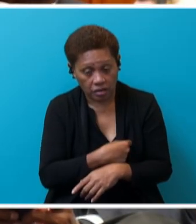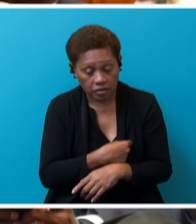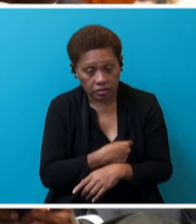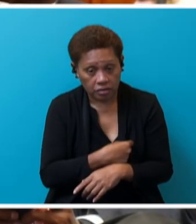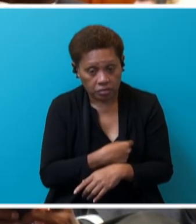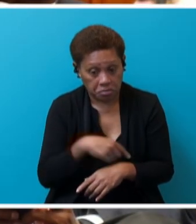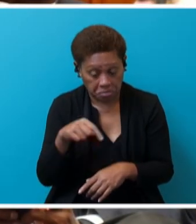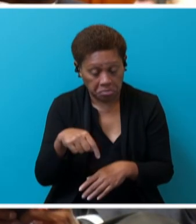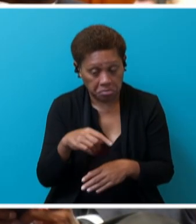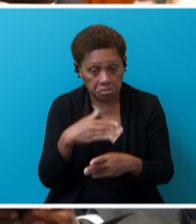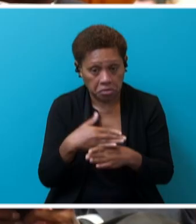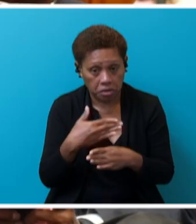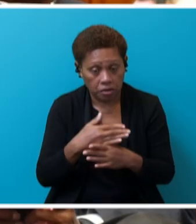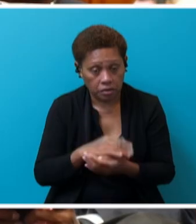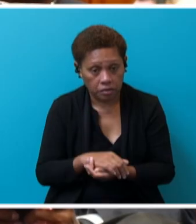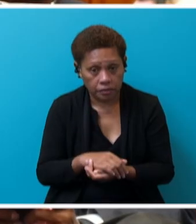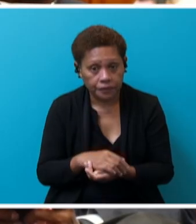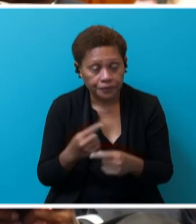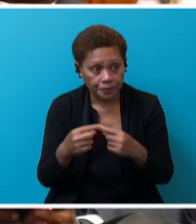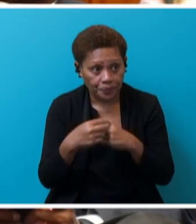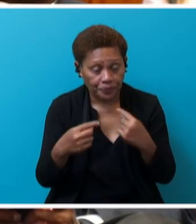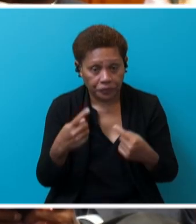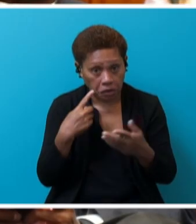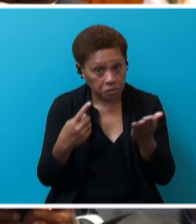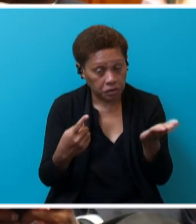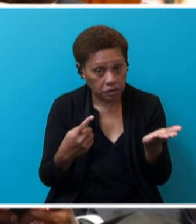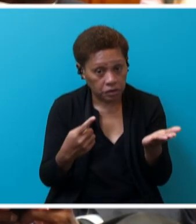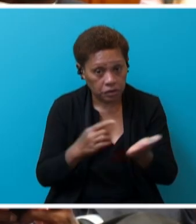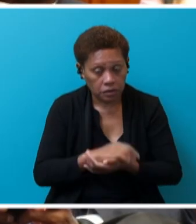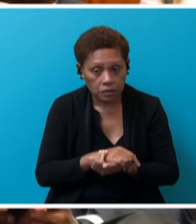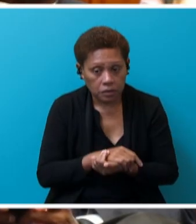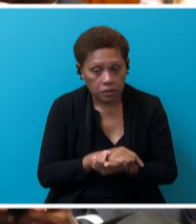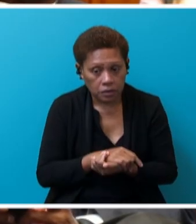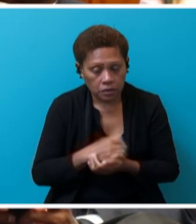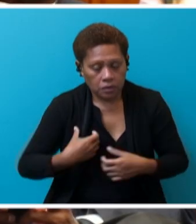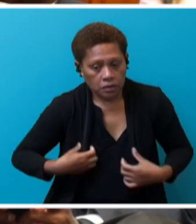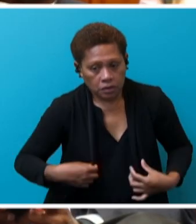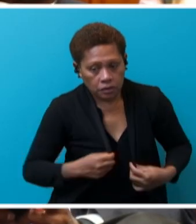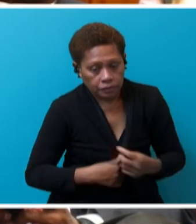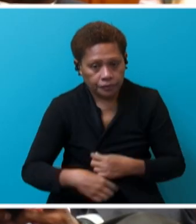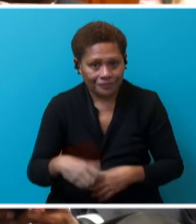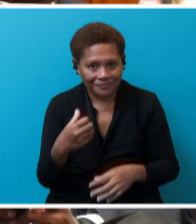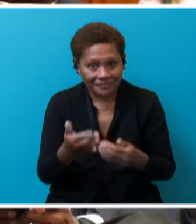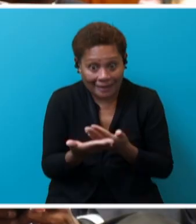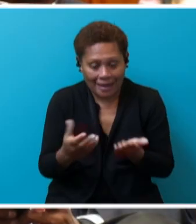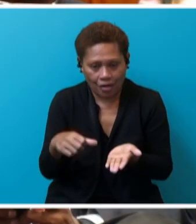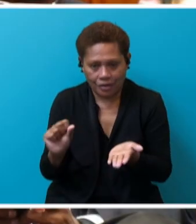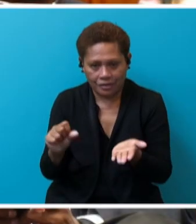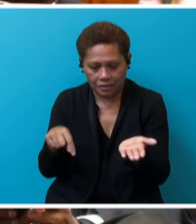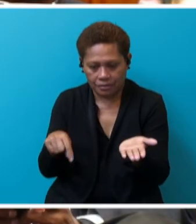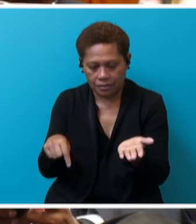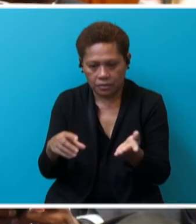this work. We have seen WF evolve from utility provider to becoming a driver of national